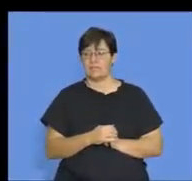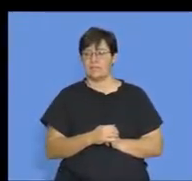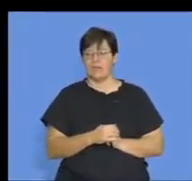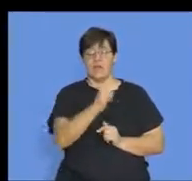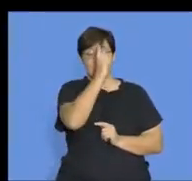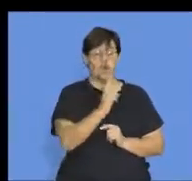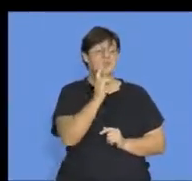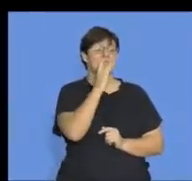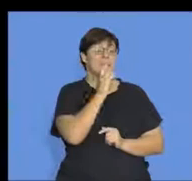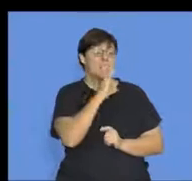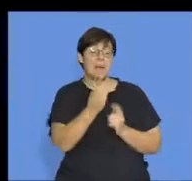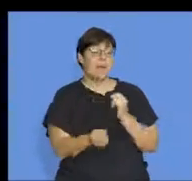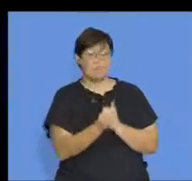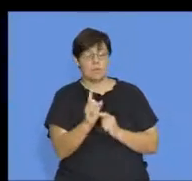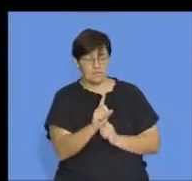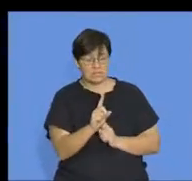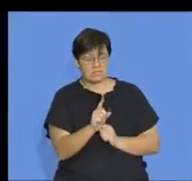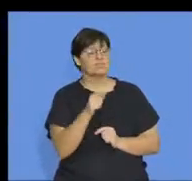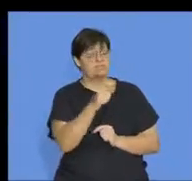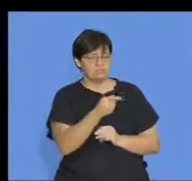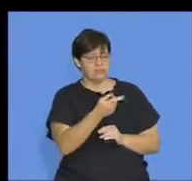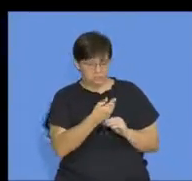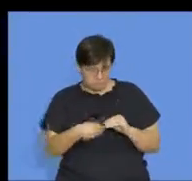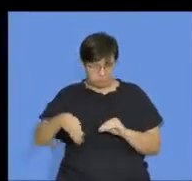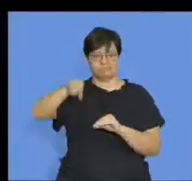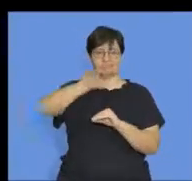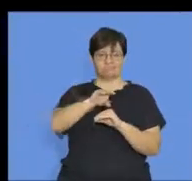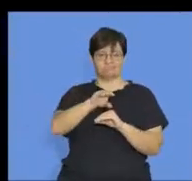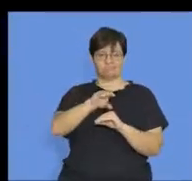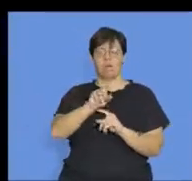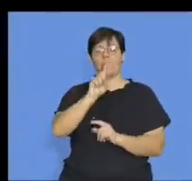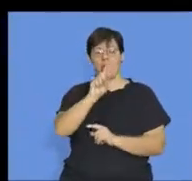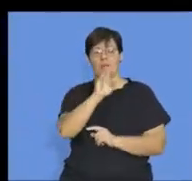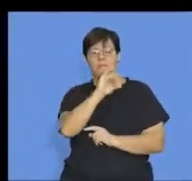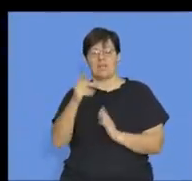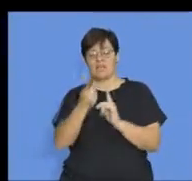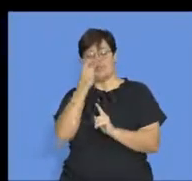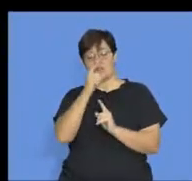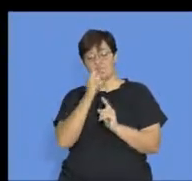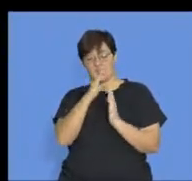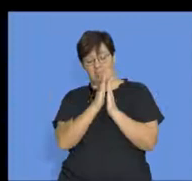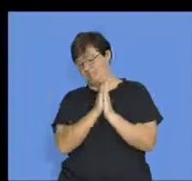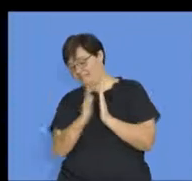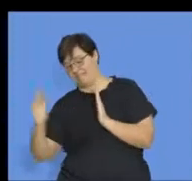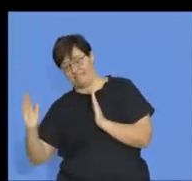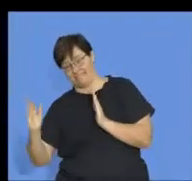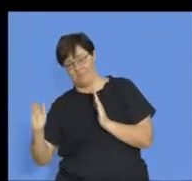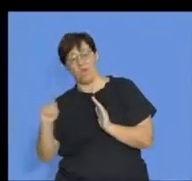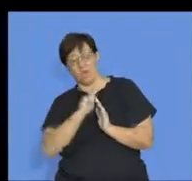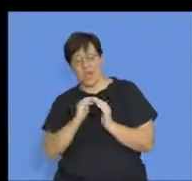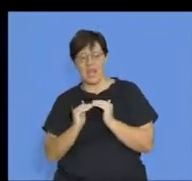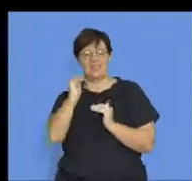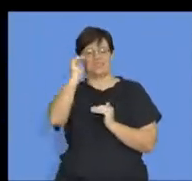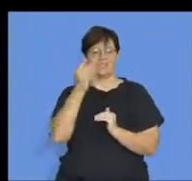what happened on the 1st of September? Craig's capital is now 1 million. Remember, he